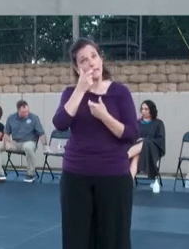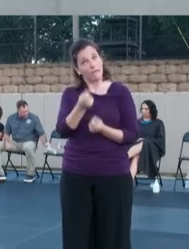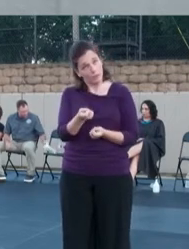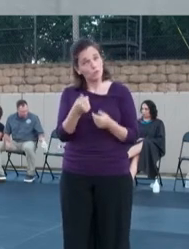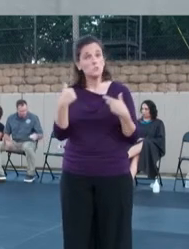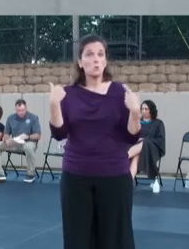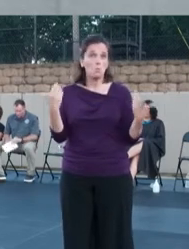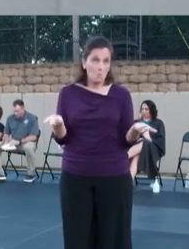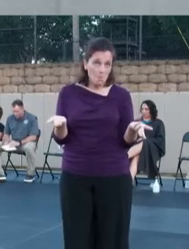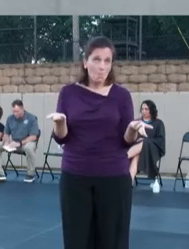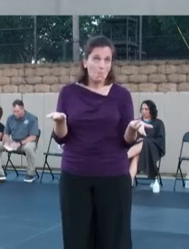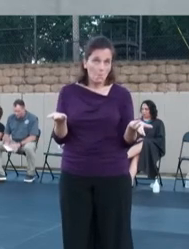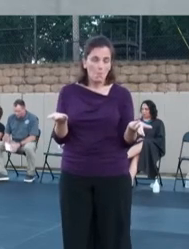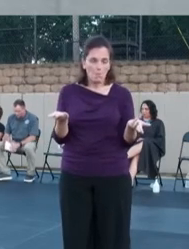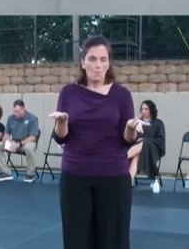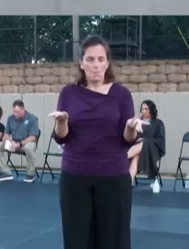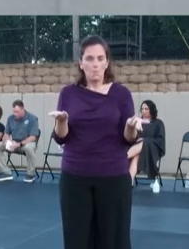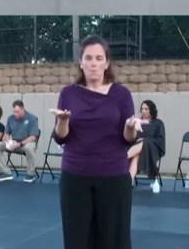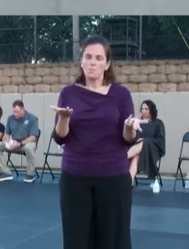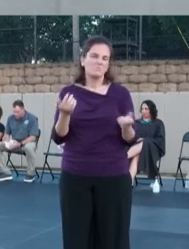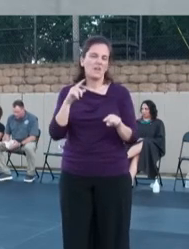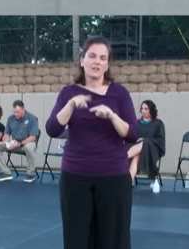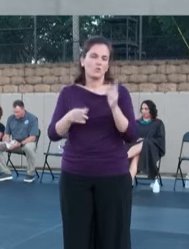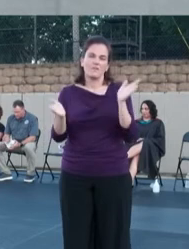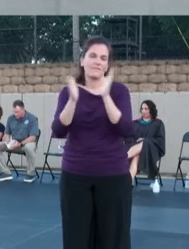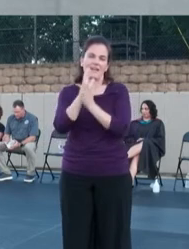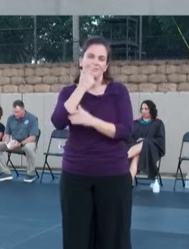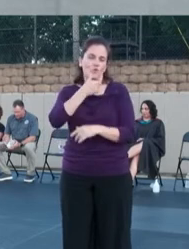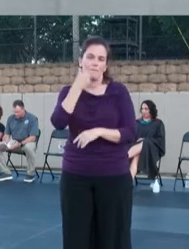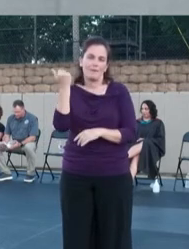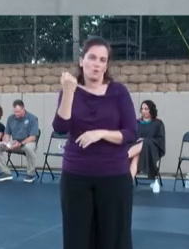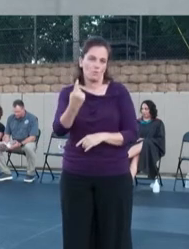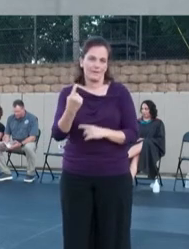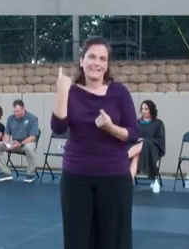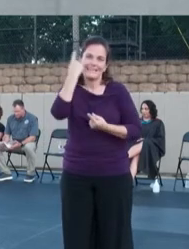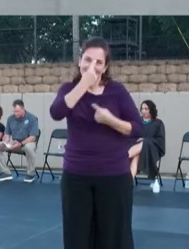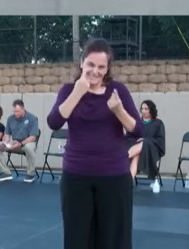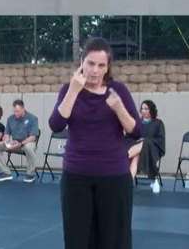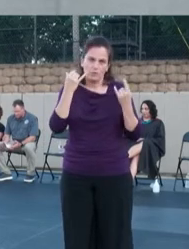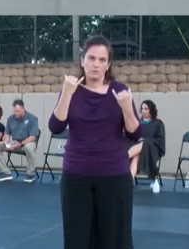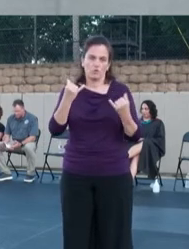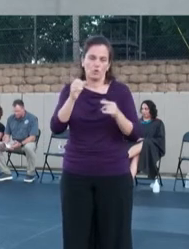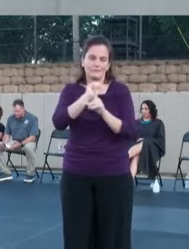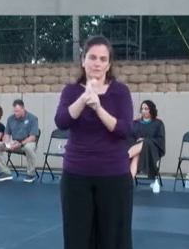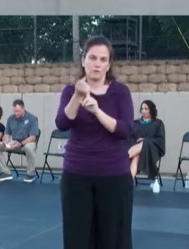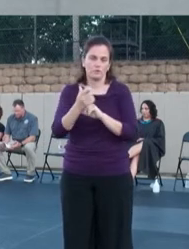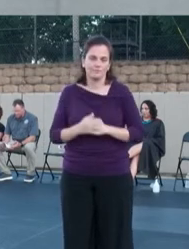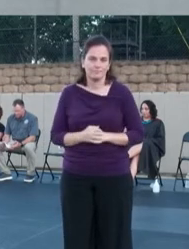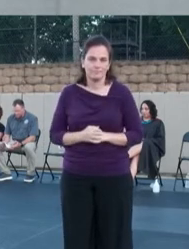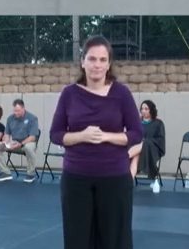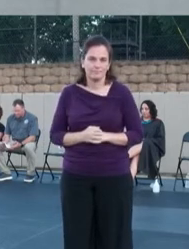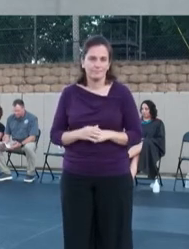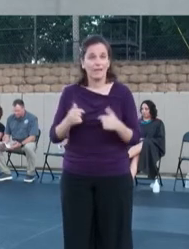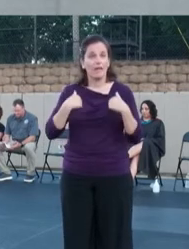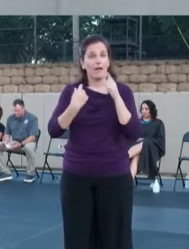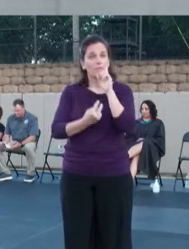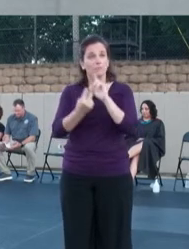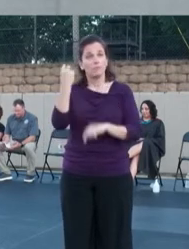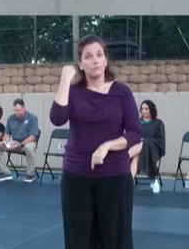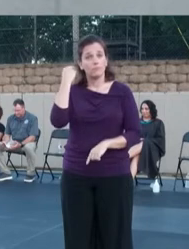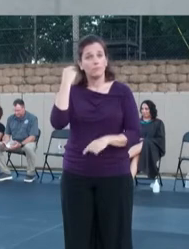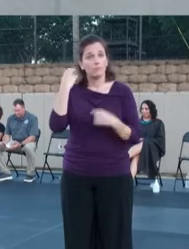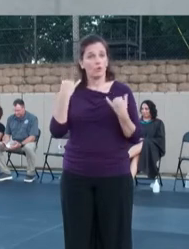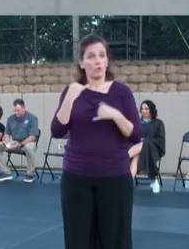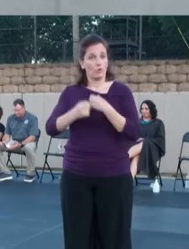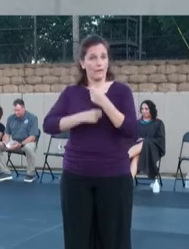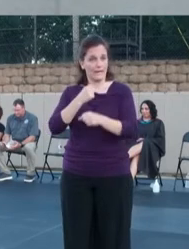the least, I could not have asked for a better one considering the circumstances. As I look back on this year, I think of all